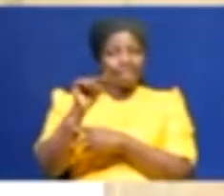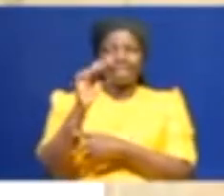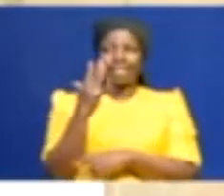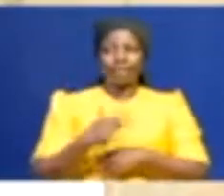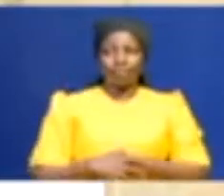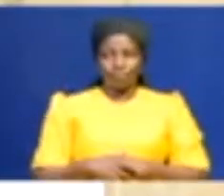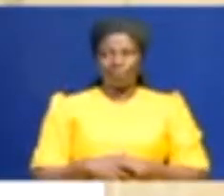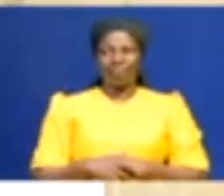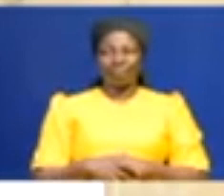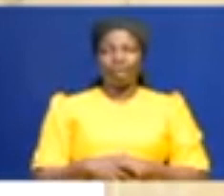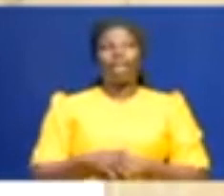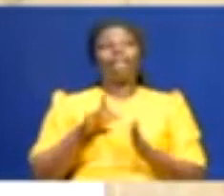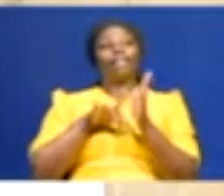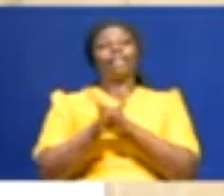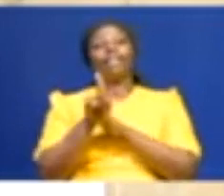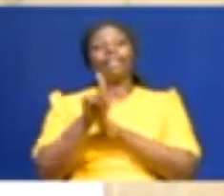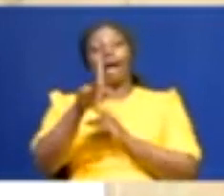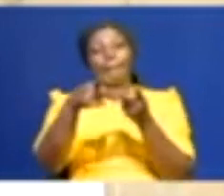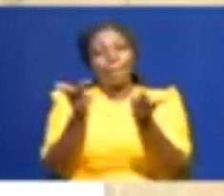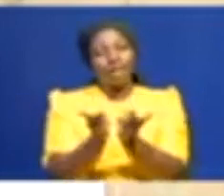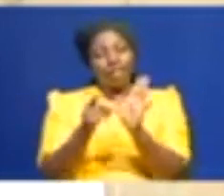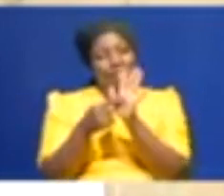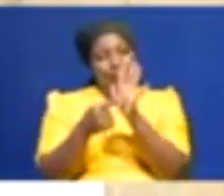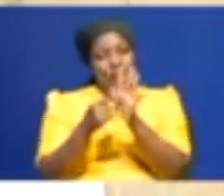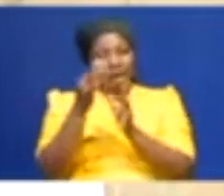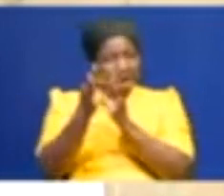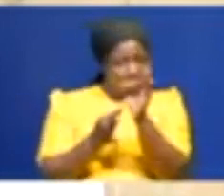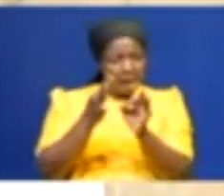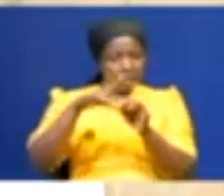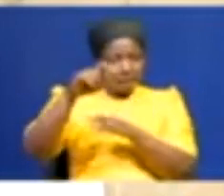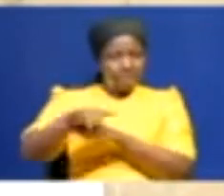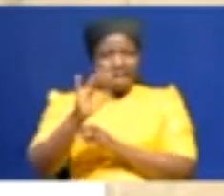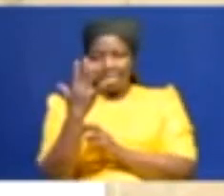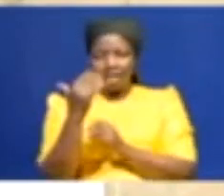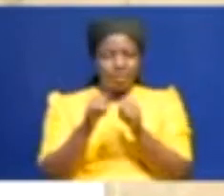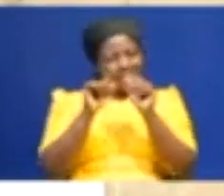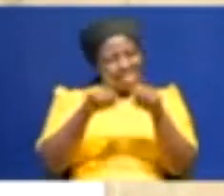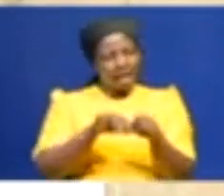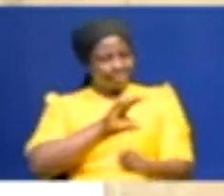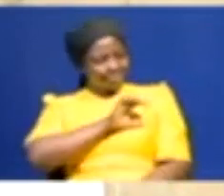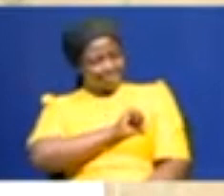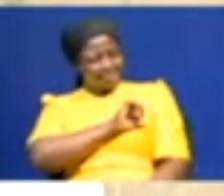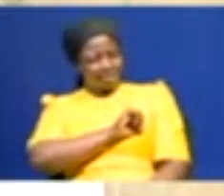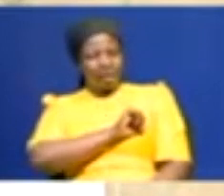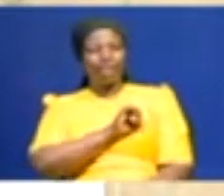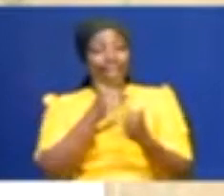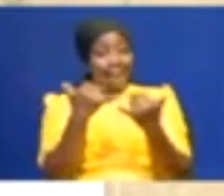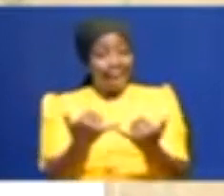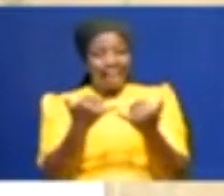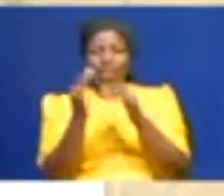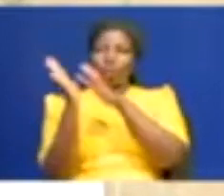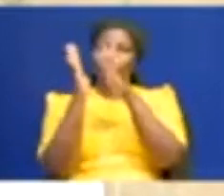like Embakasi, where we are, we need a tree species that can withstand the prevailing weather